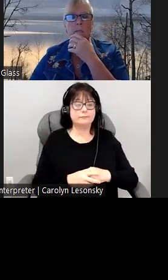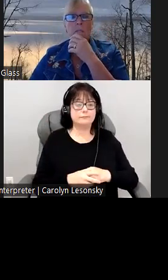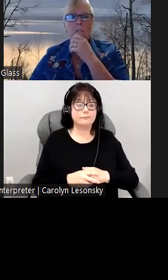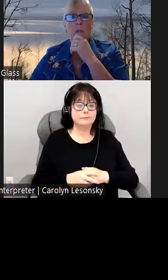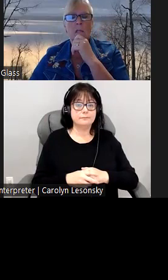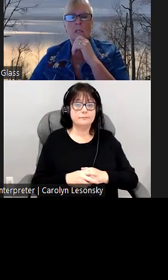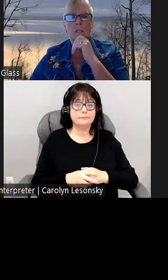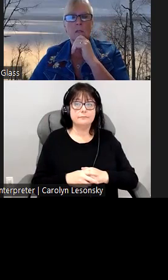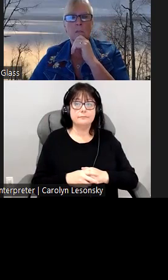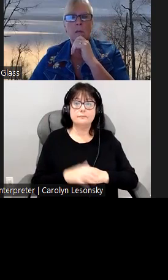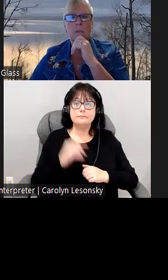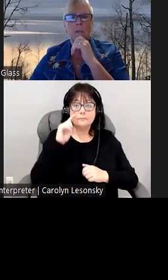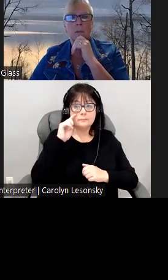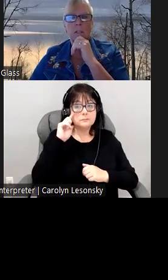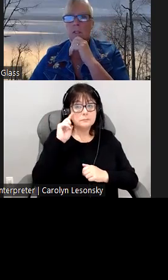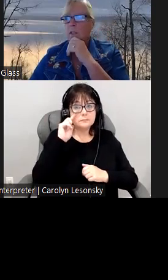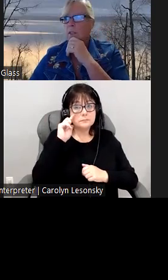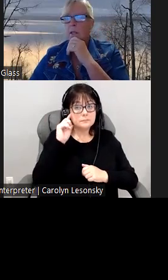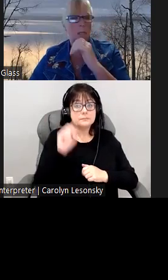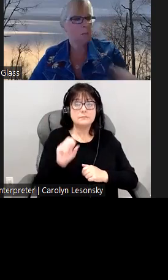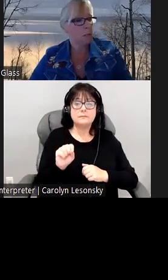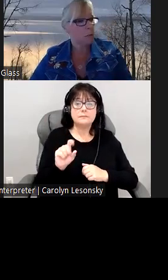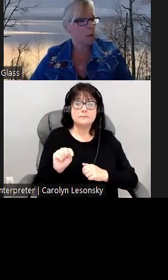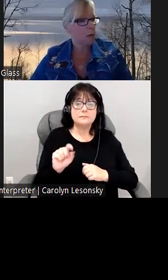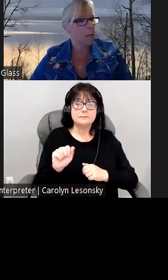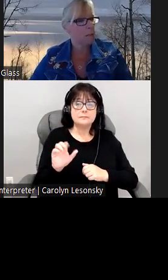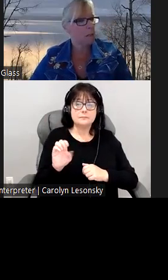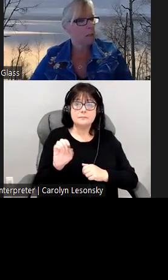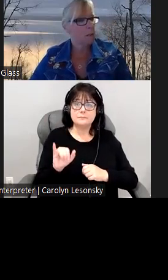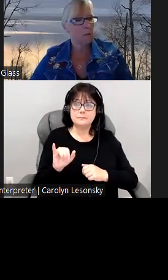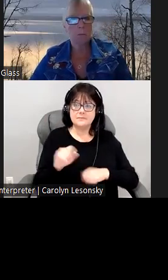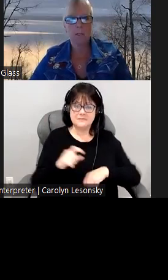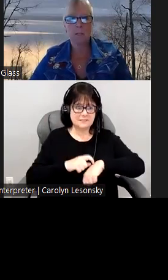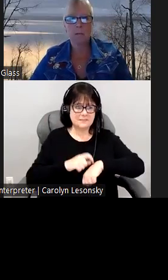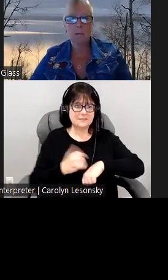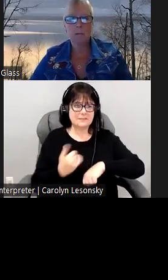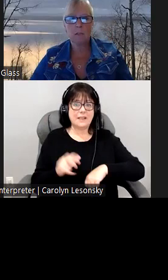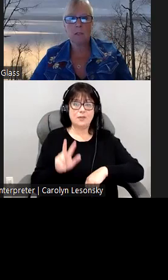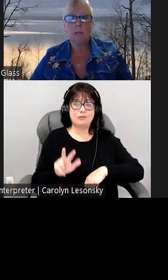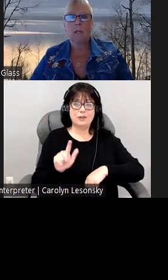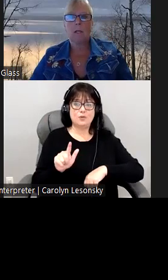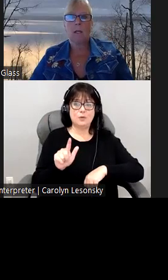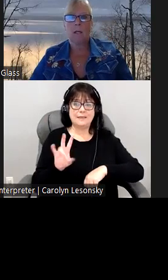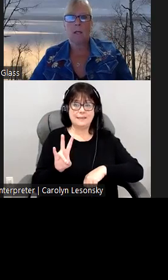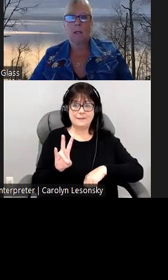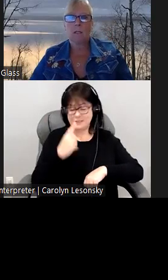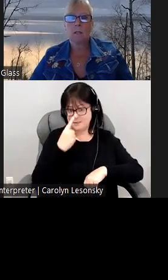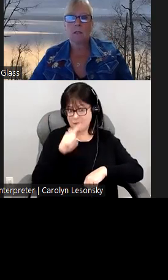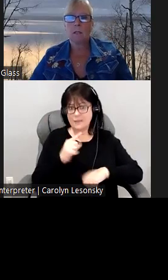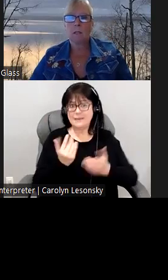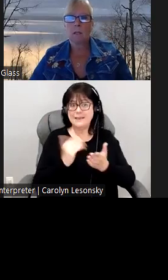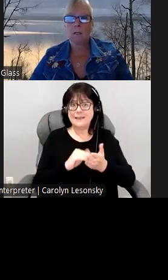Maybe, Stacy, you can pop the evaluation into the chat again, because we are at 3:27.